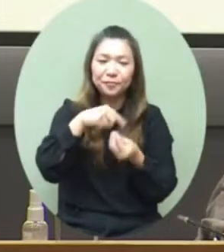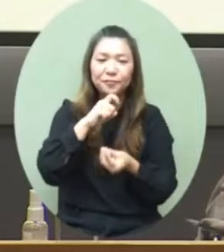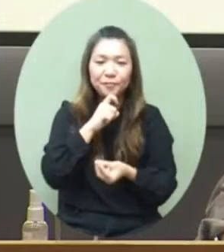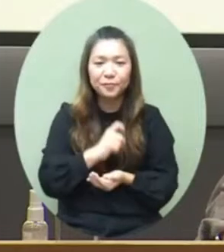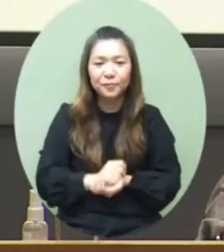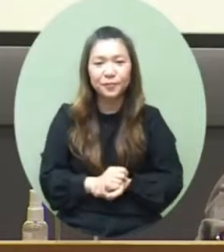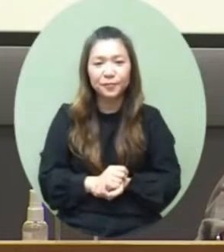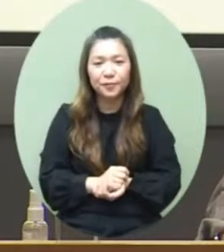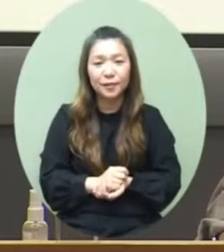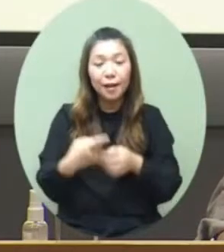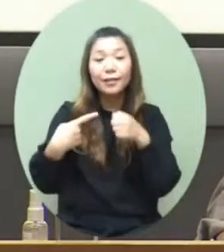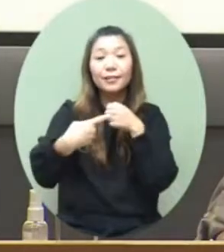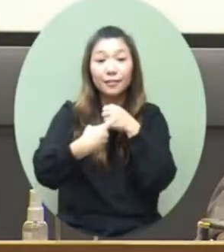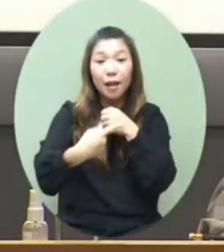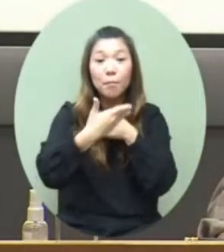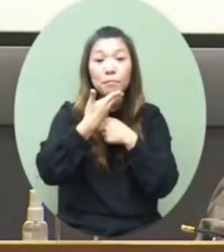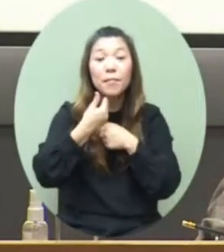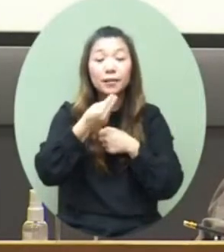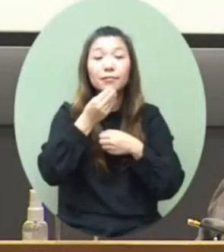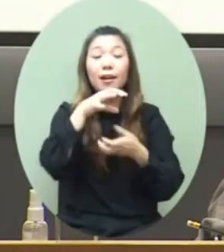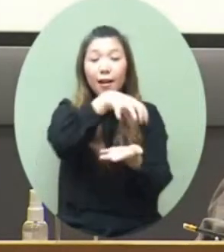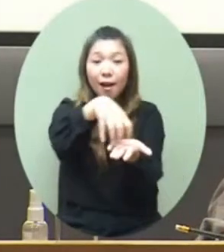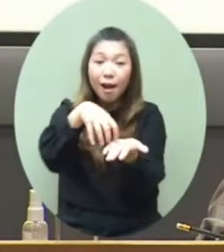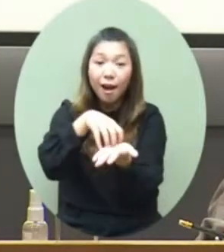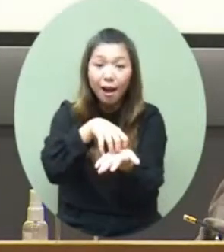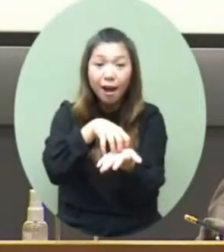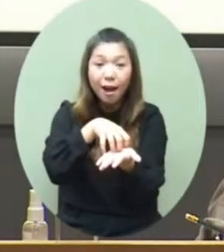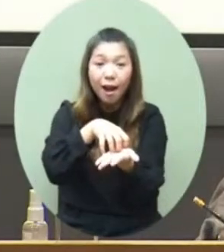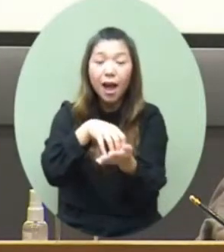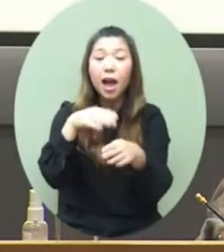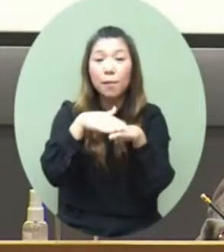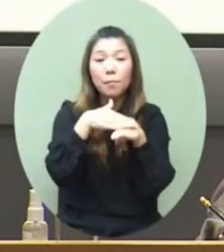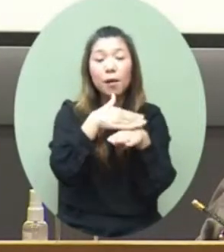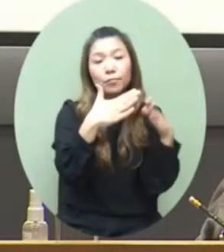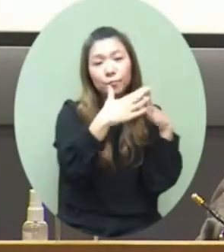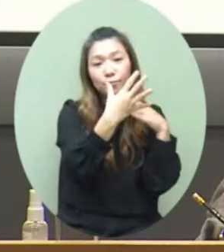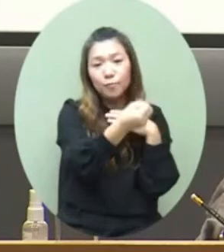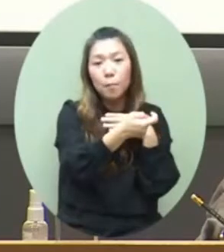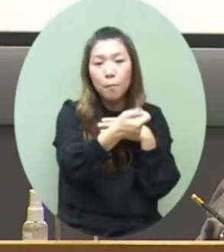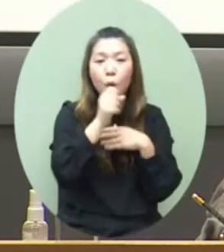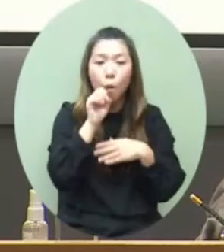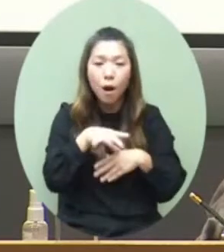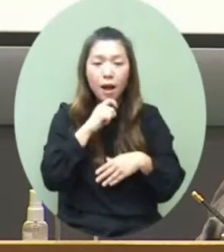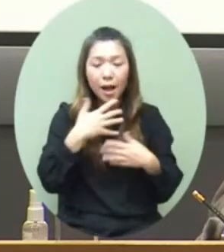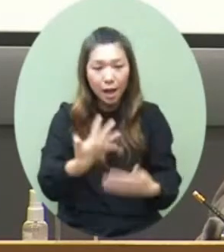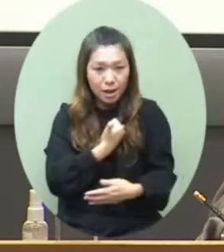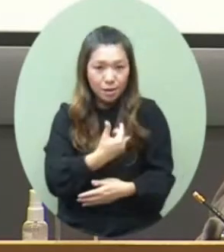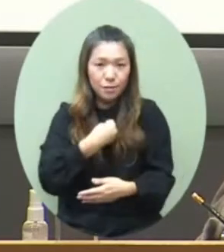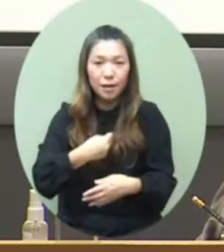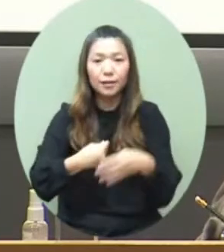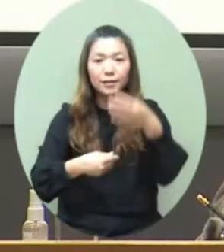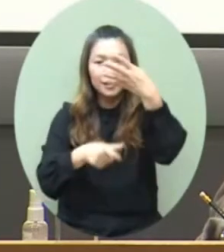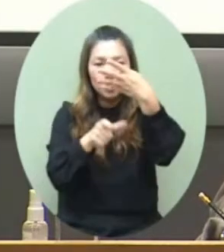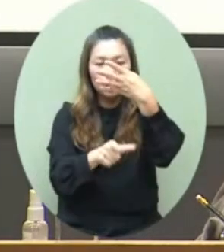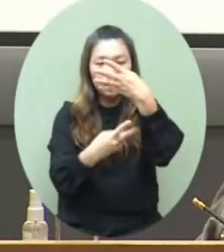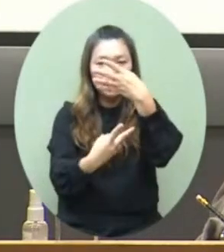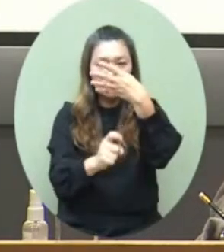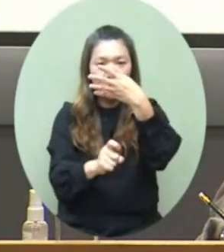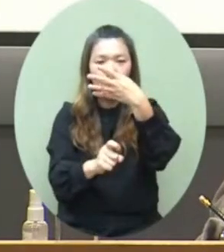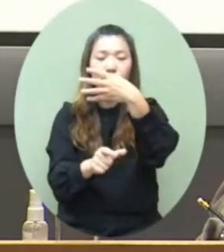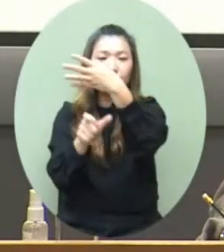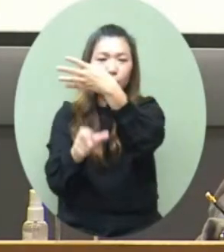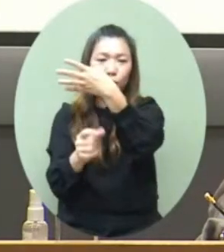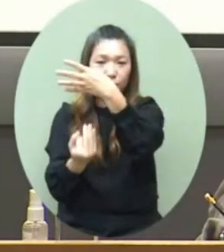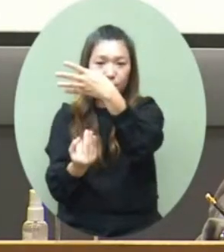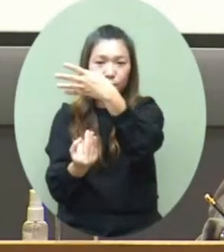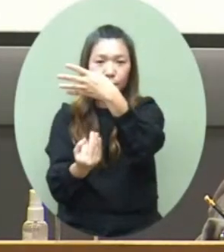the happy atmosphere can be created whilst we offer gourmet to everyone. Like the Financial Secretary said, the